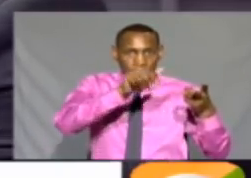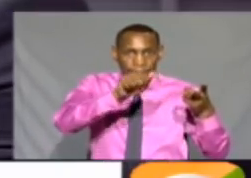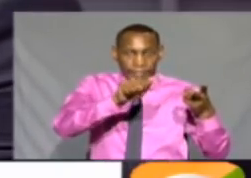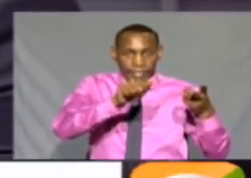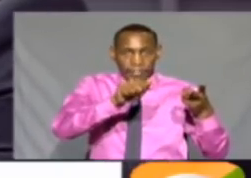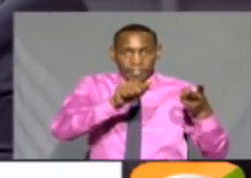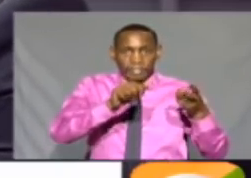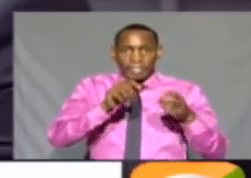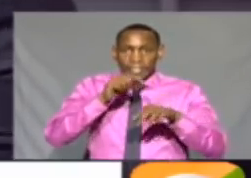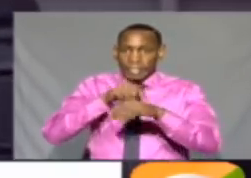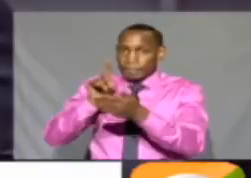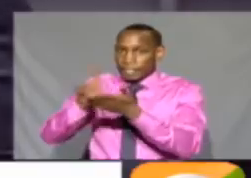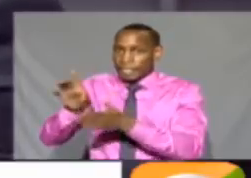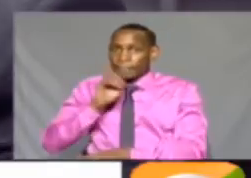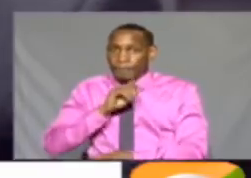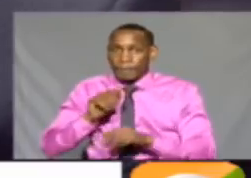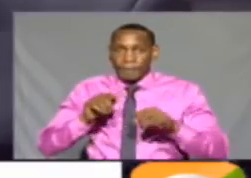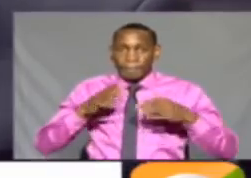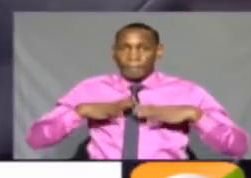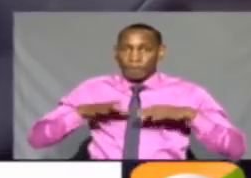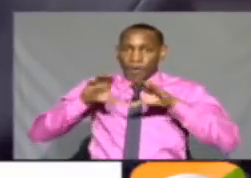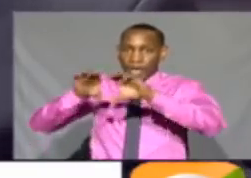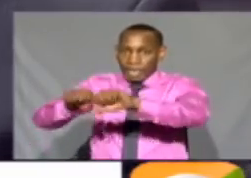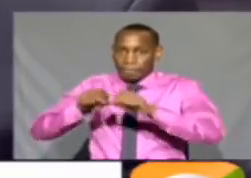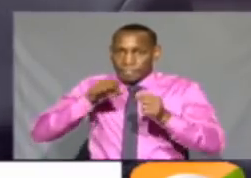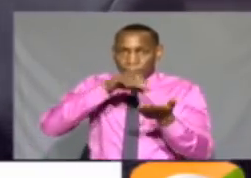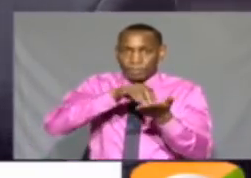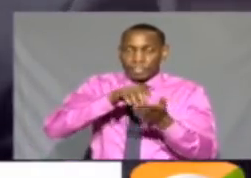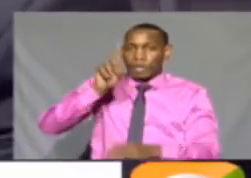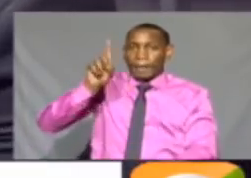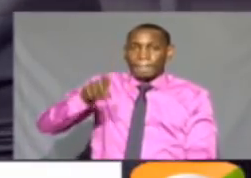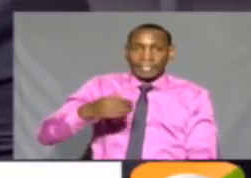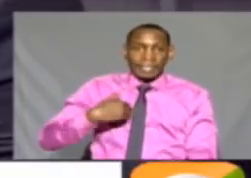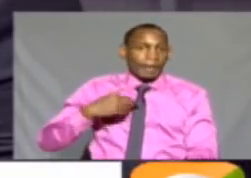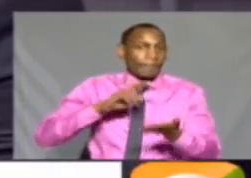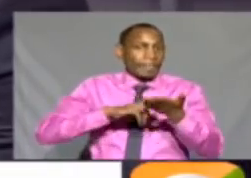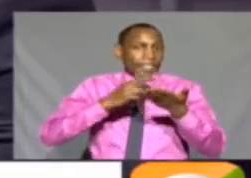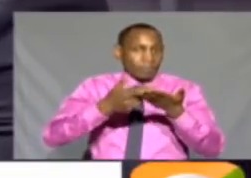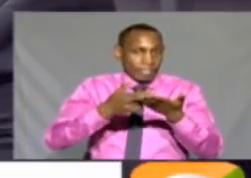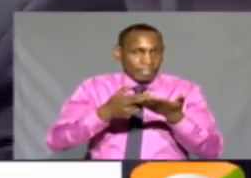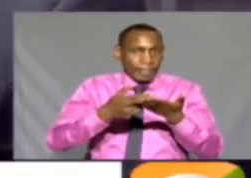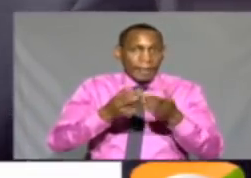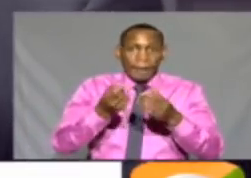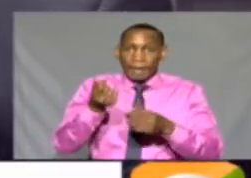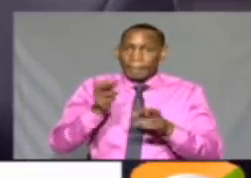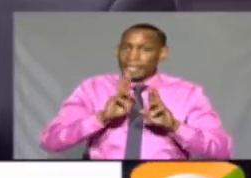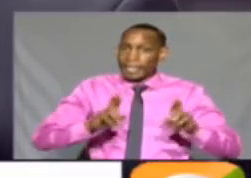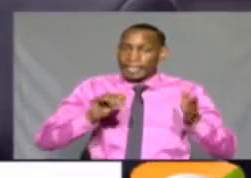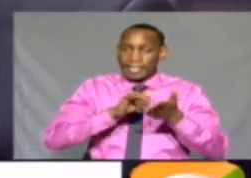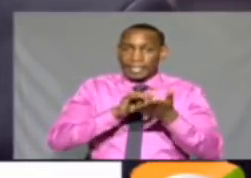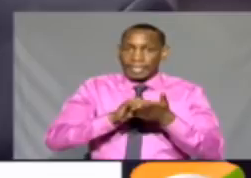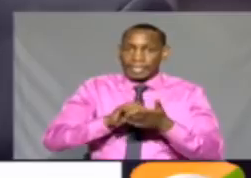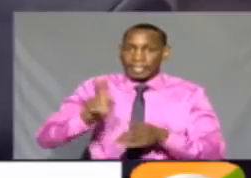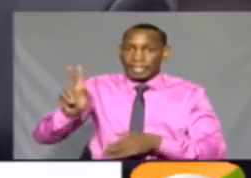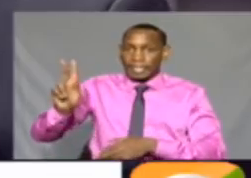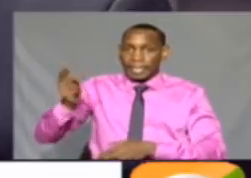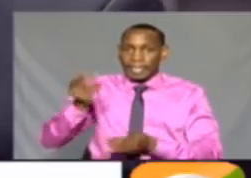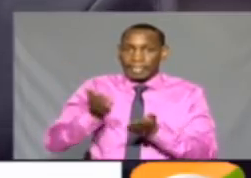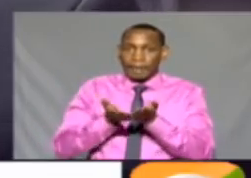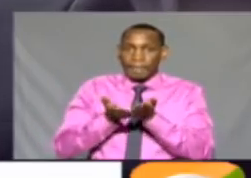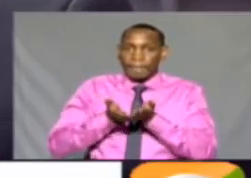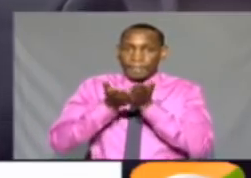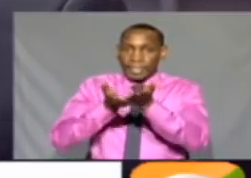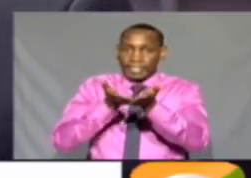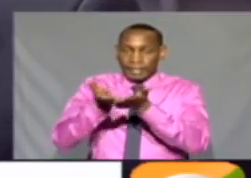pia wakienda, wale watachukua nafasi zao, they should have resources to make sure that the Kenya Ferry Services is